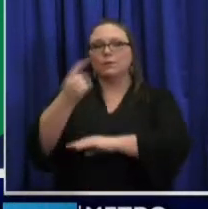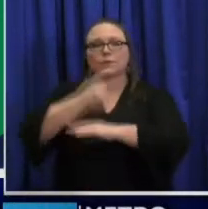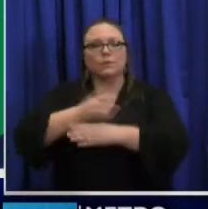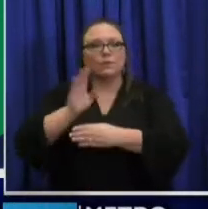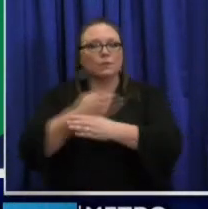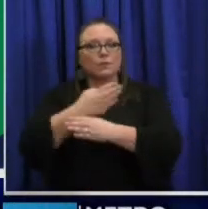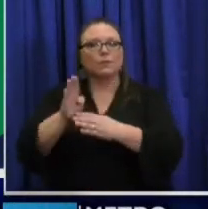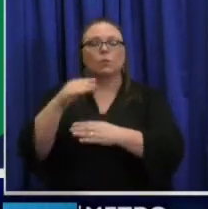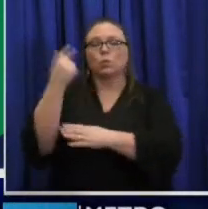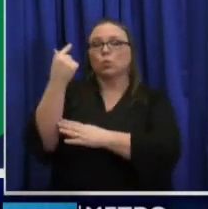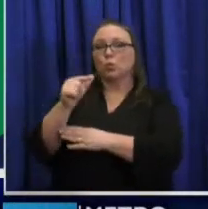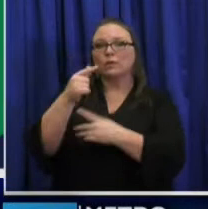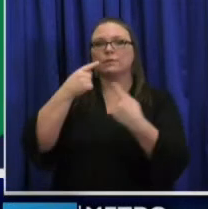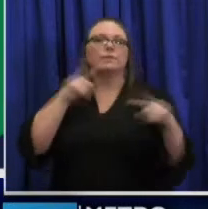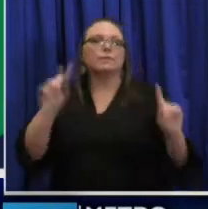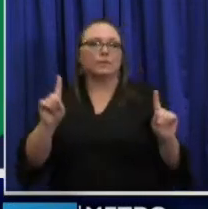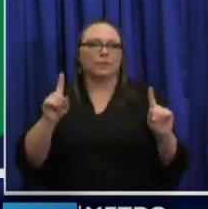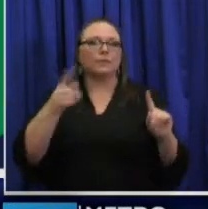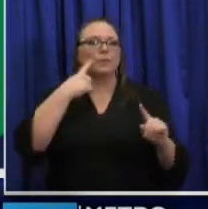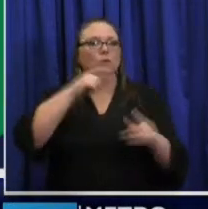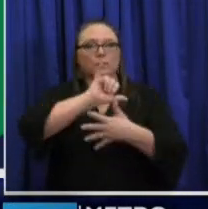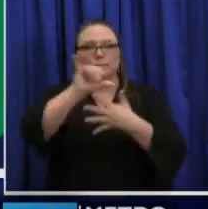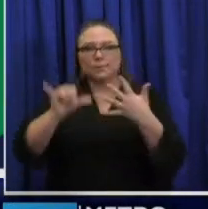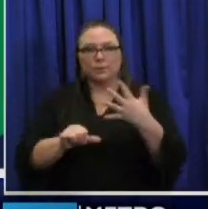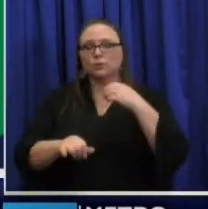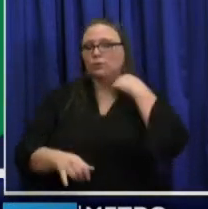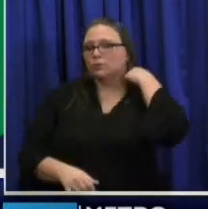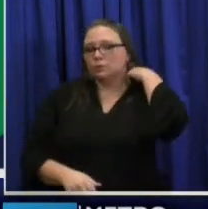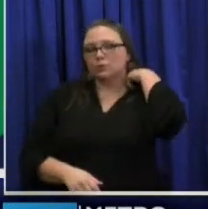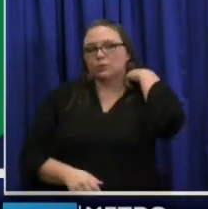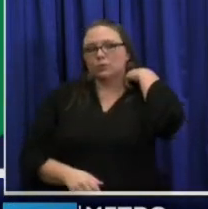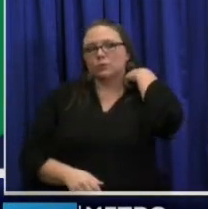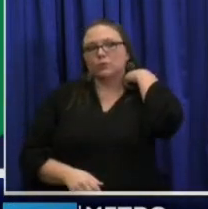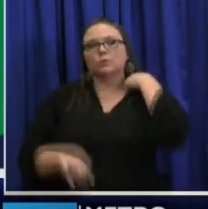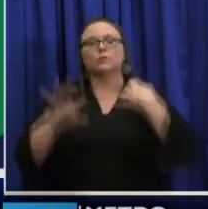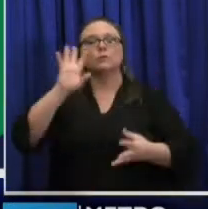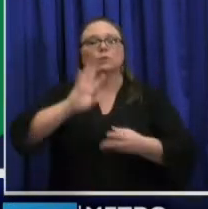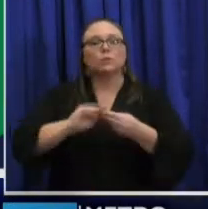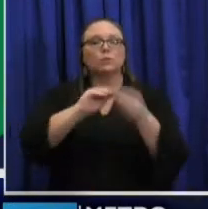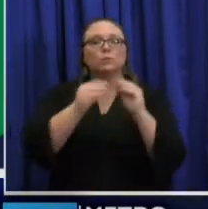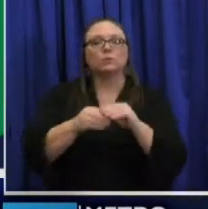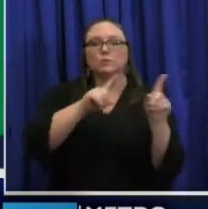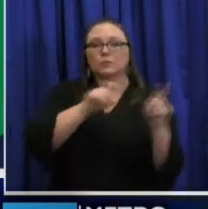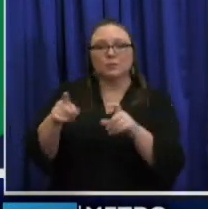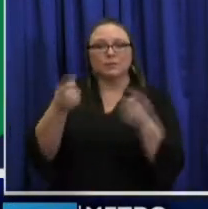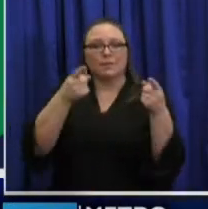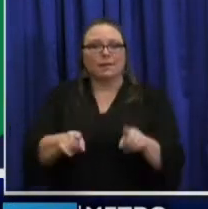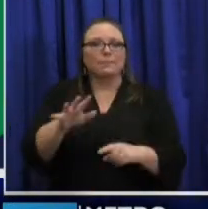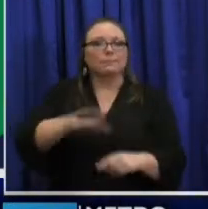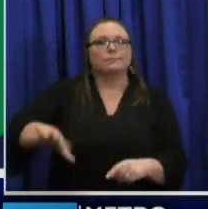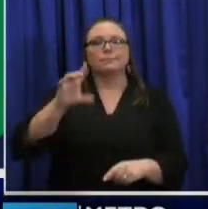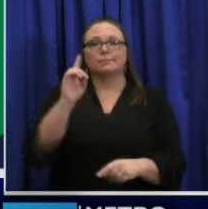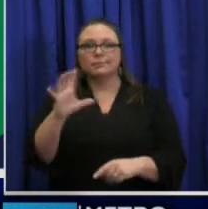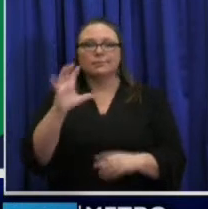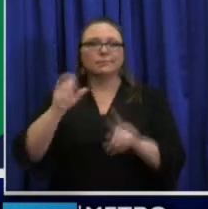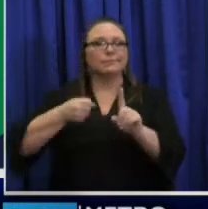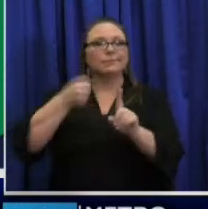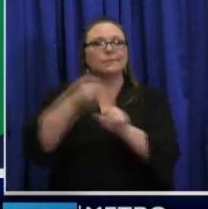case trend in the green on our key metrics dashboard. Total number of tests conducted in Davidson County has now